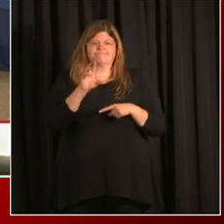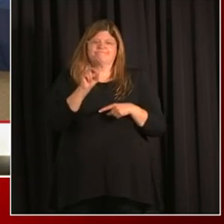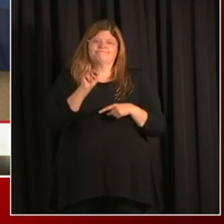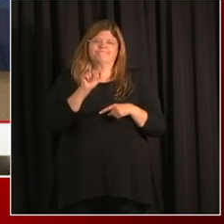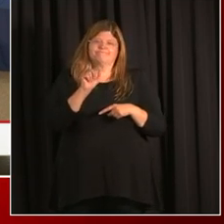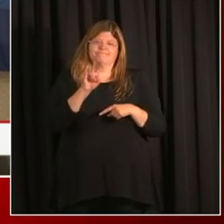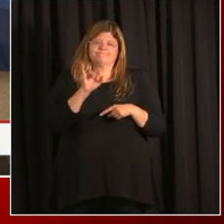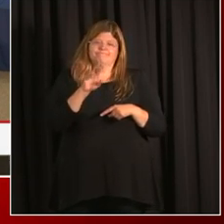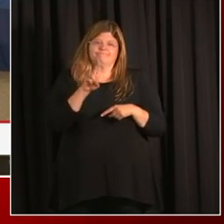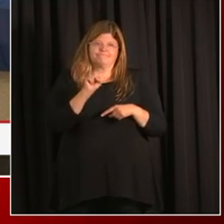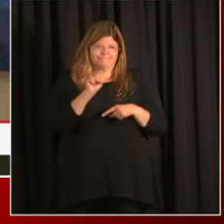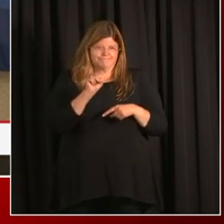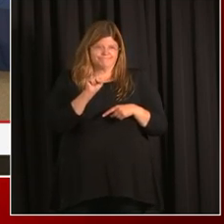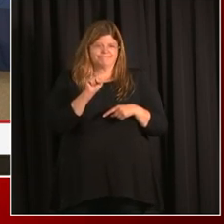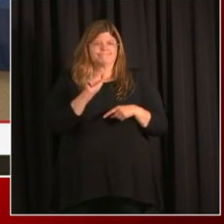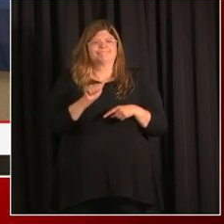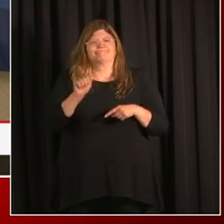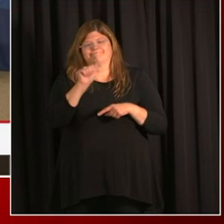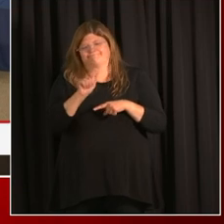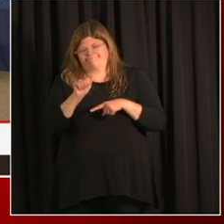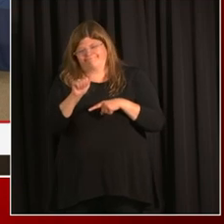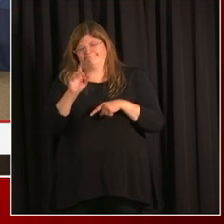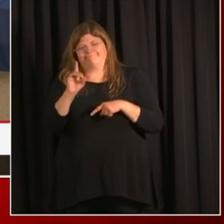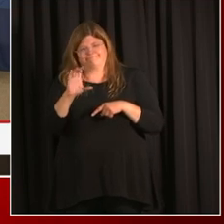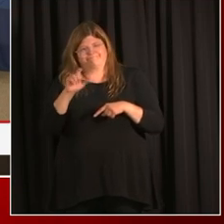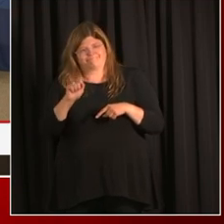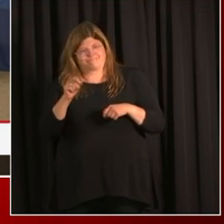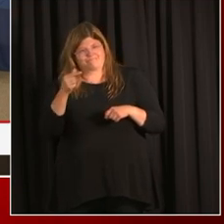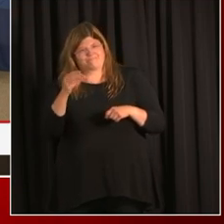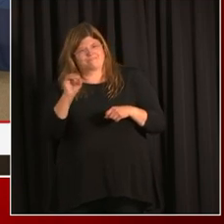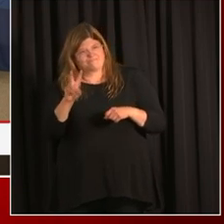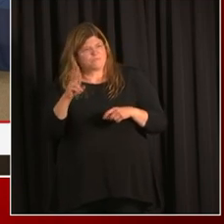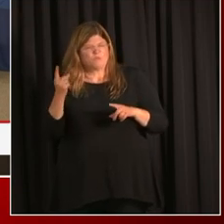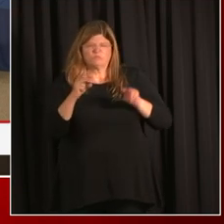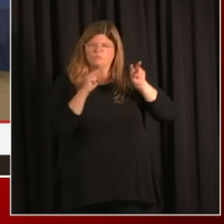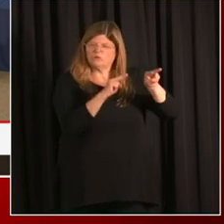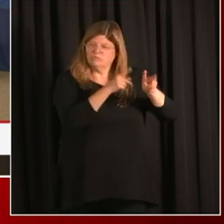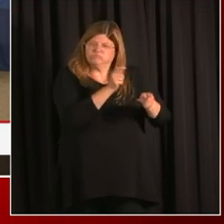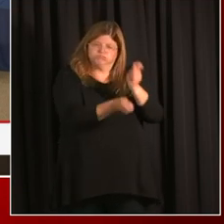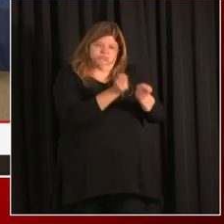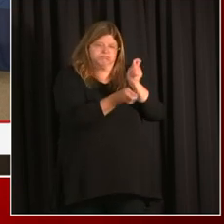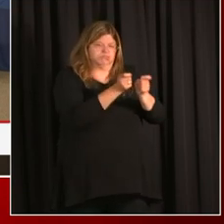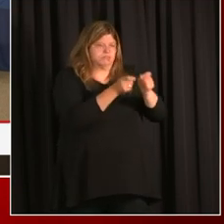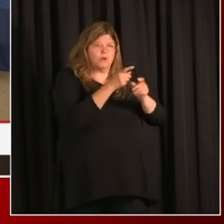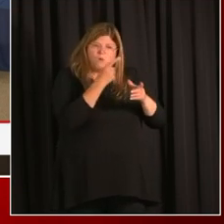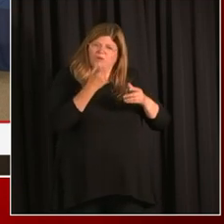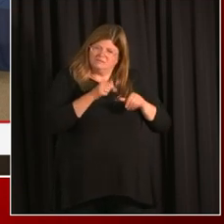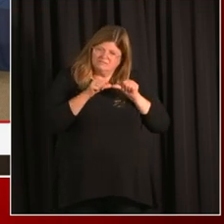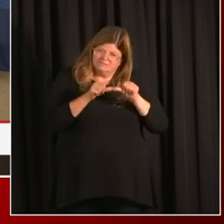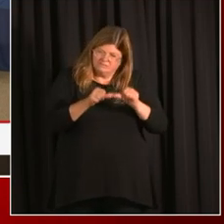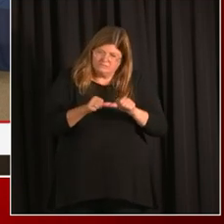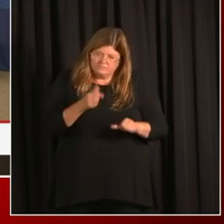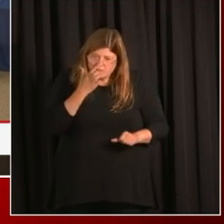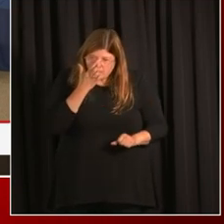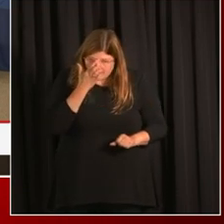coronavirus.dc.gov/phase2. We're next going to go to Cecilia in Ward 3. Your line is unmuted.